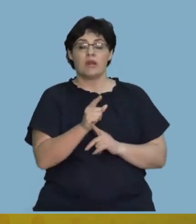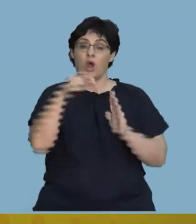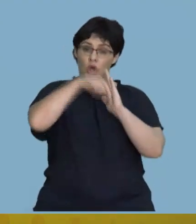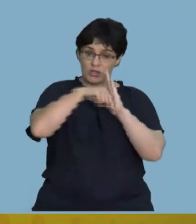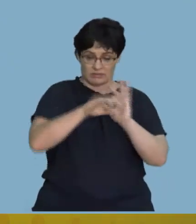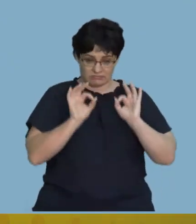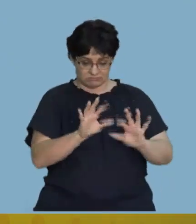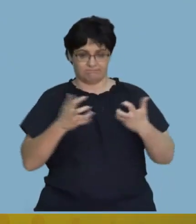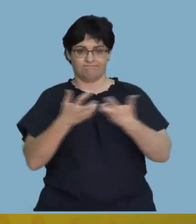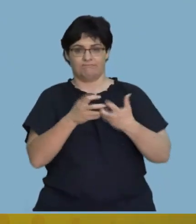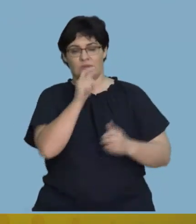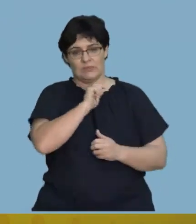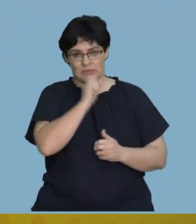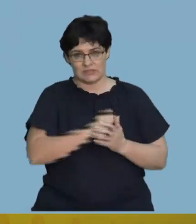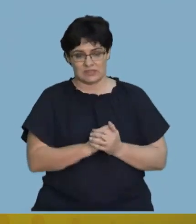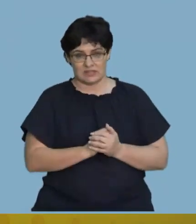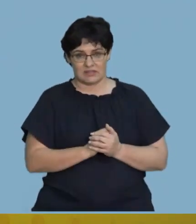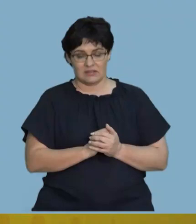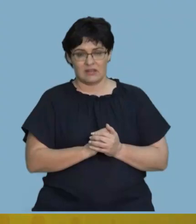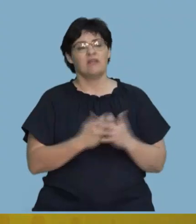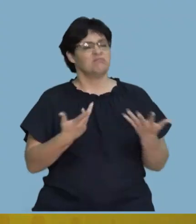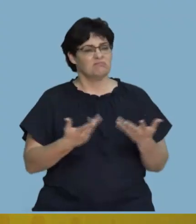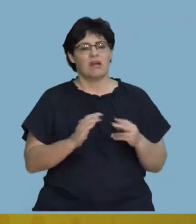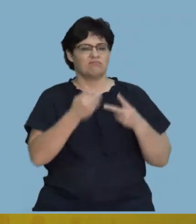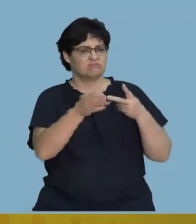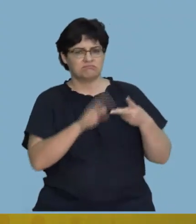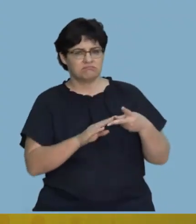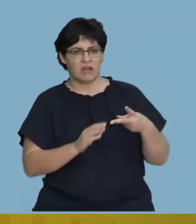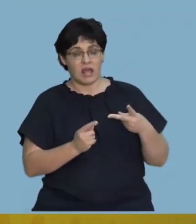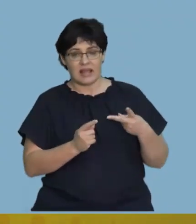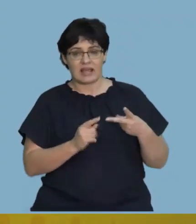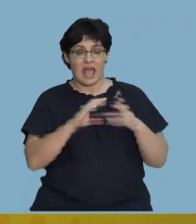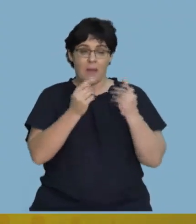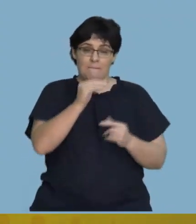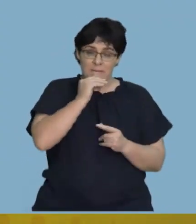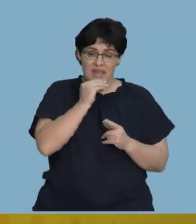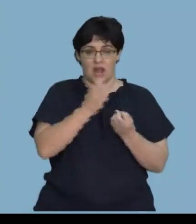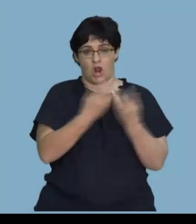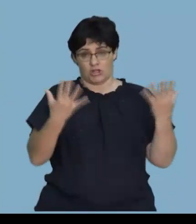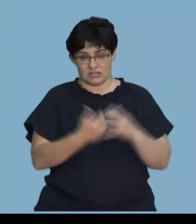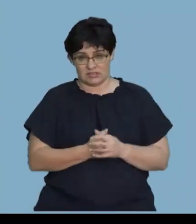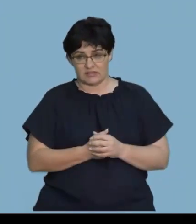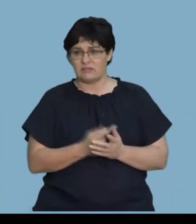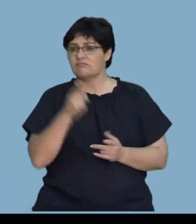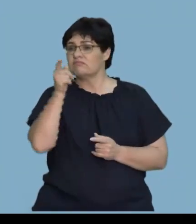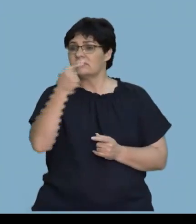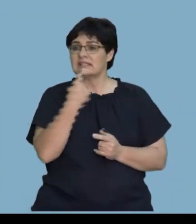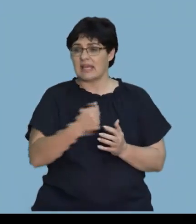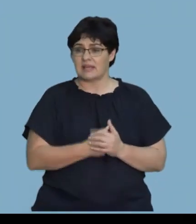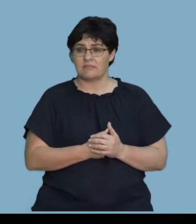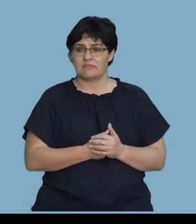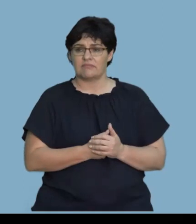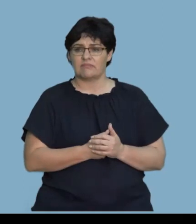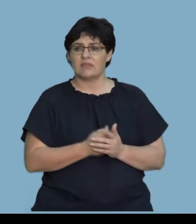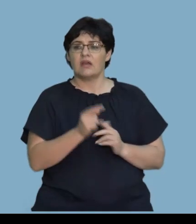And beyond that, the definitions are typically all or nothing. So if the question says, for argument's sake, in this case, it says,